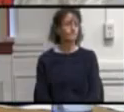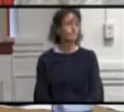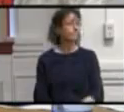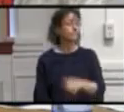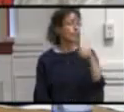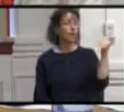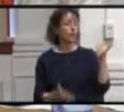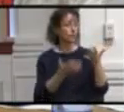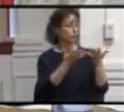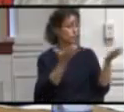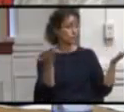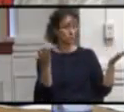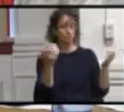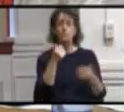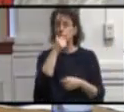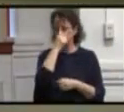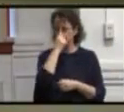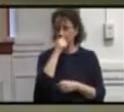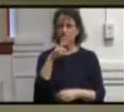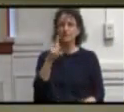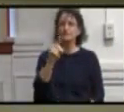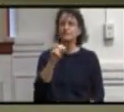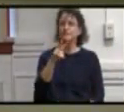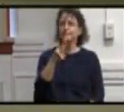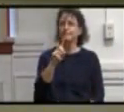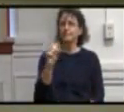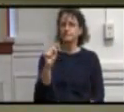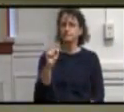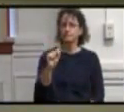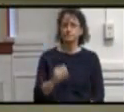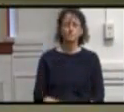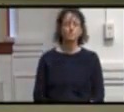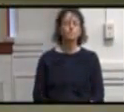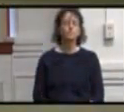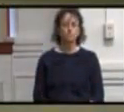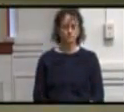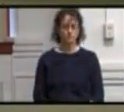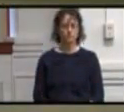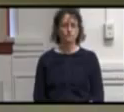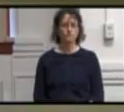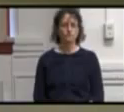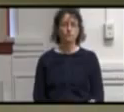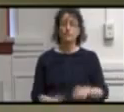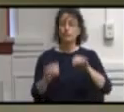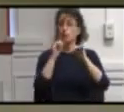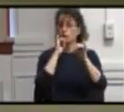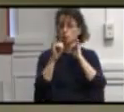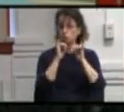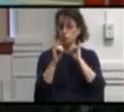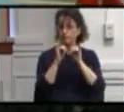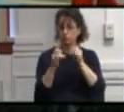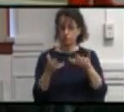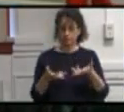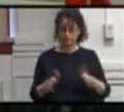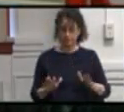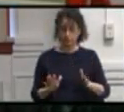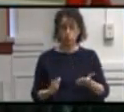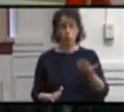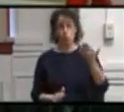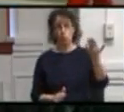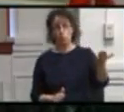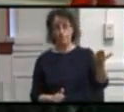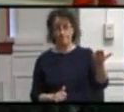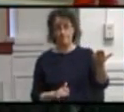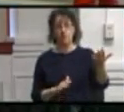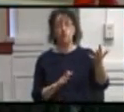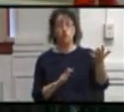search? Well, one thing you didn't mention is after we went through the interview process and made the offers, we met and talked for a long time about how to